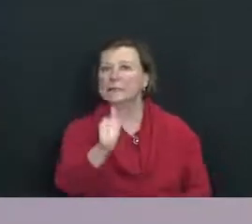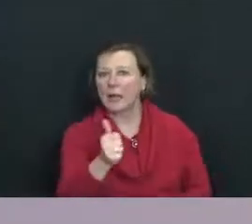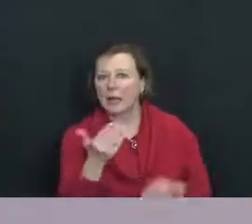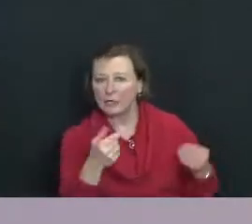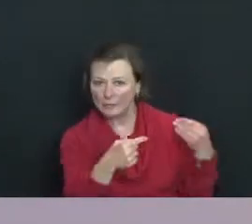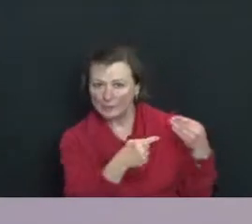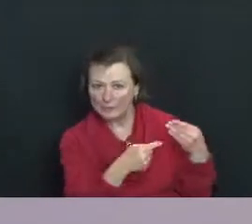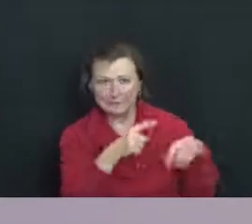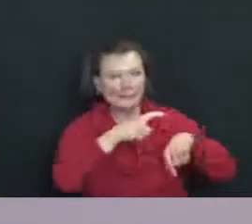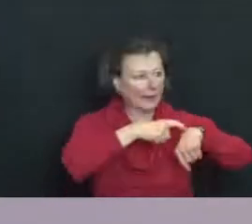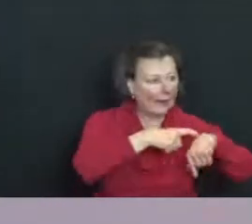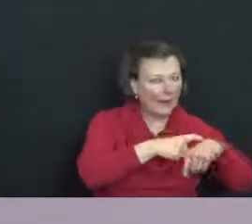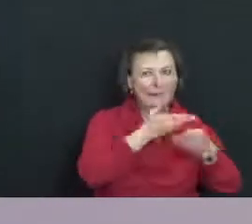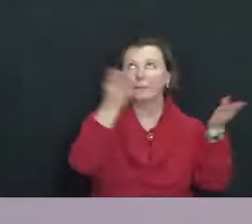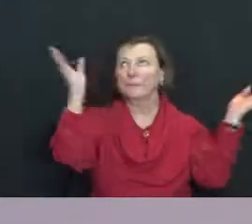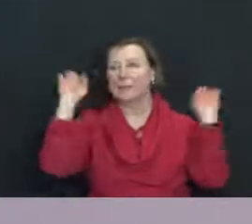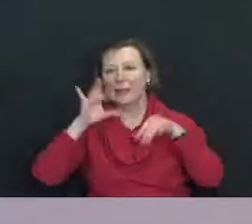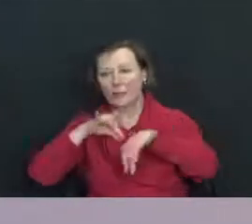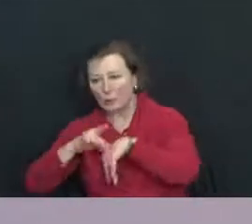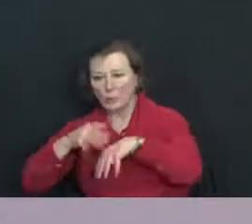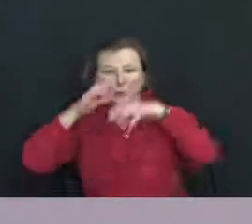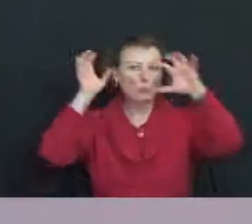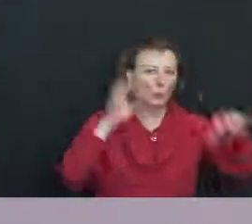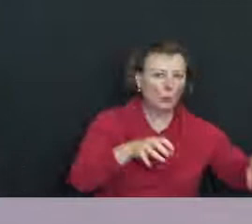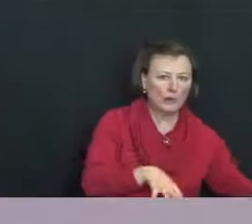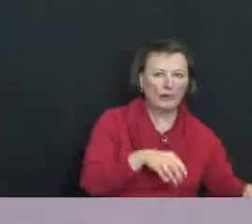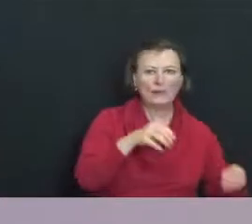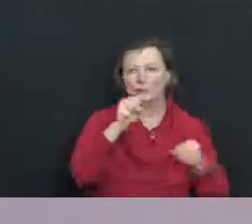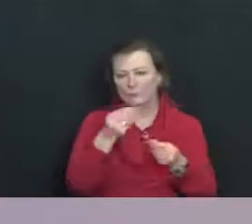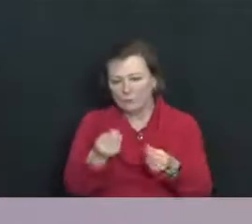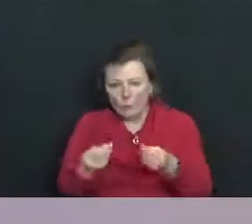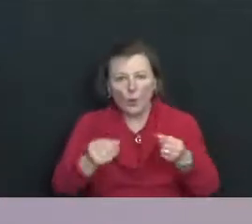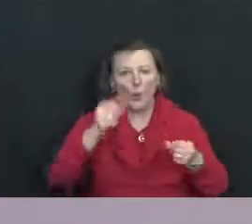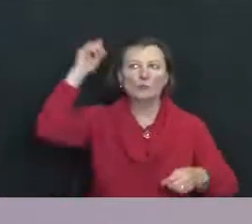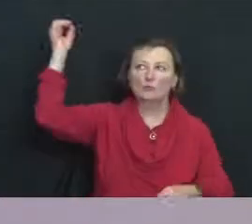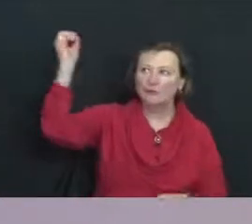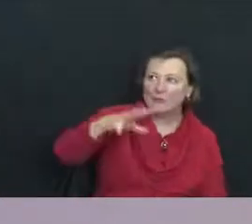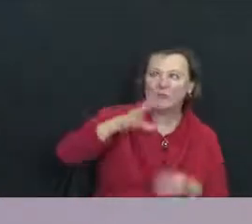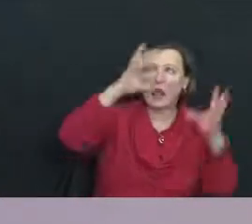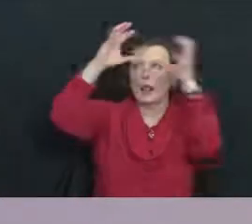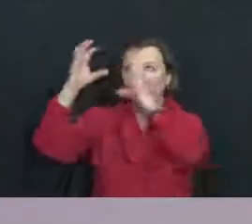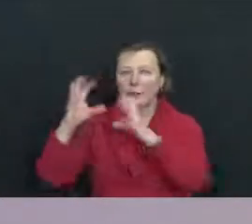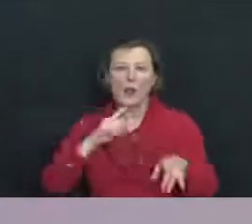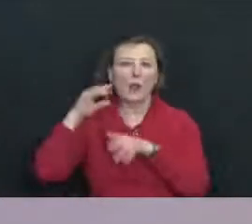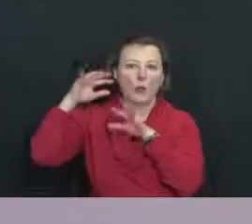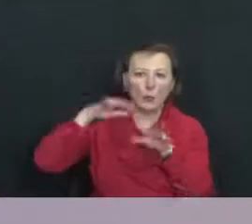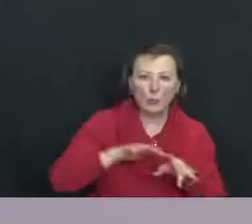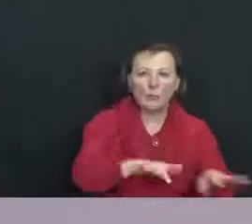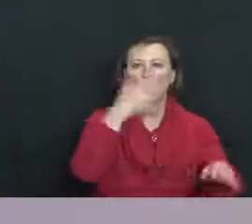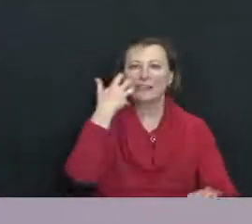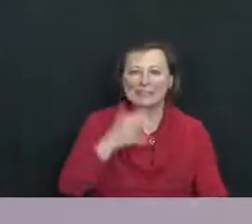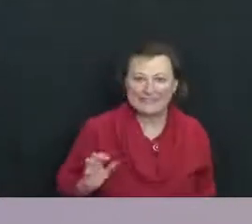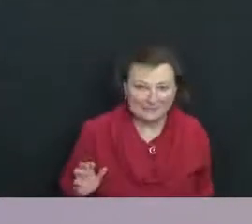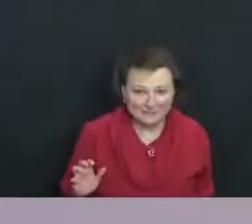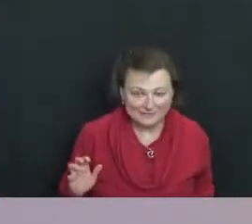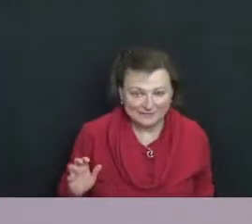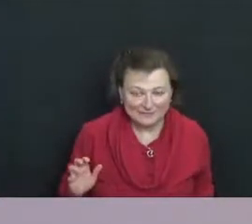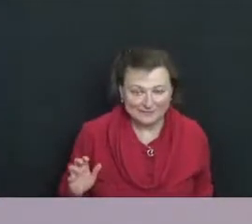Time, space, the earth, the rain, the minerals in the soil, the sunshine, the cloud, the river, the heat.